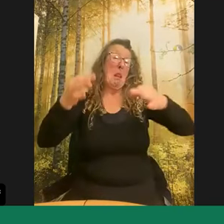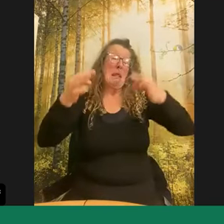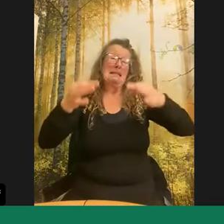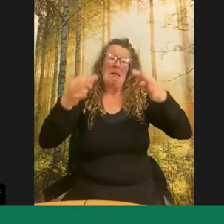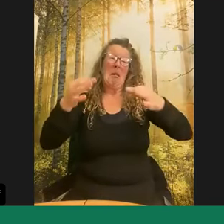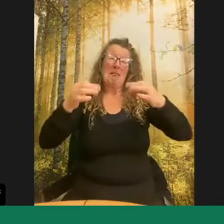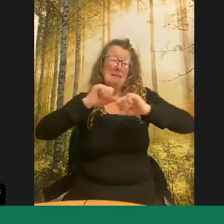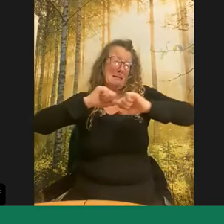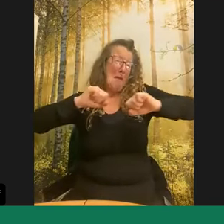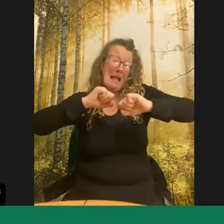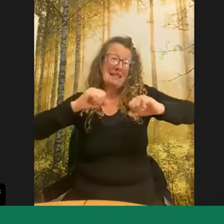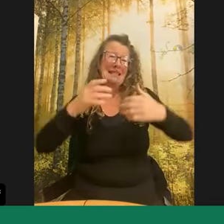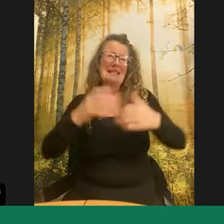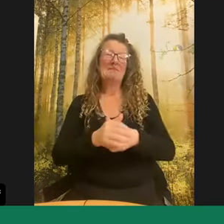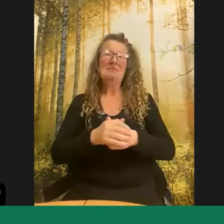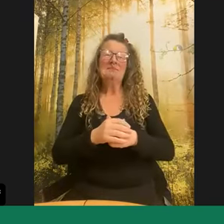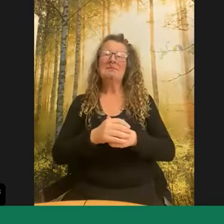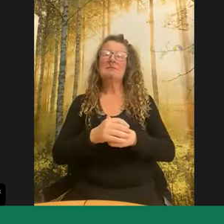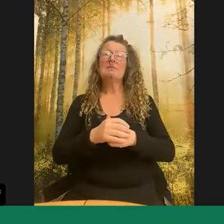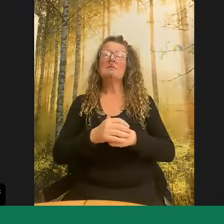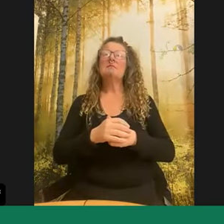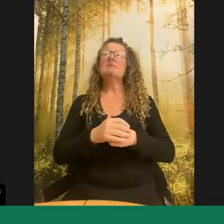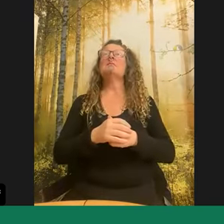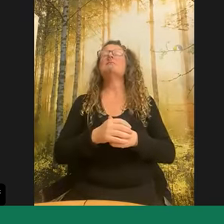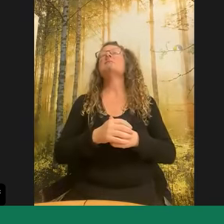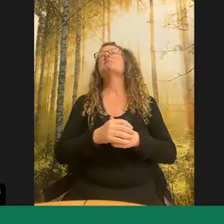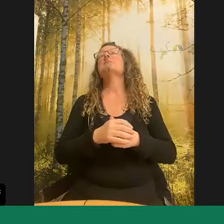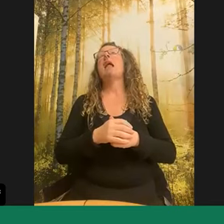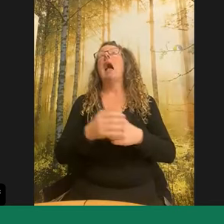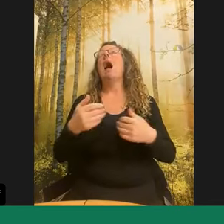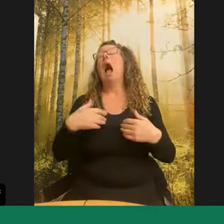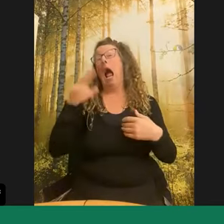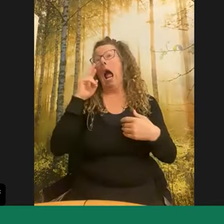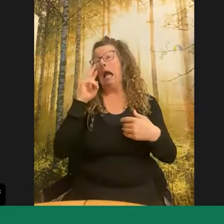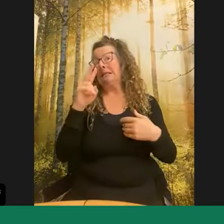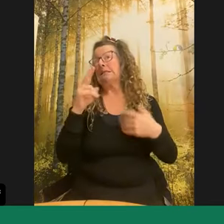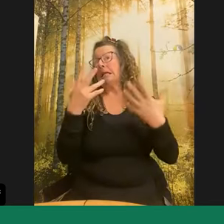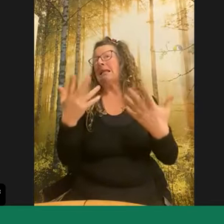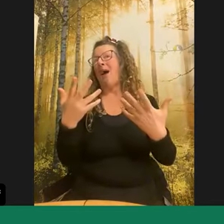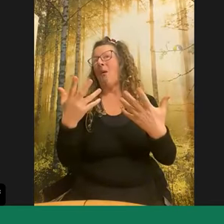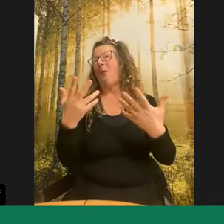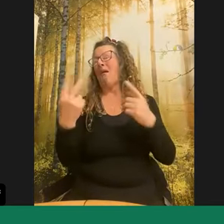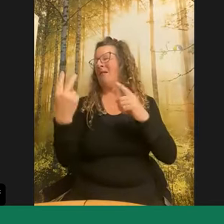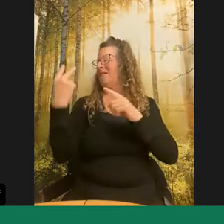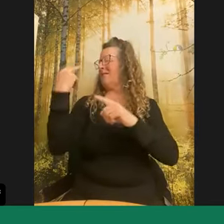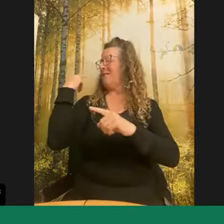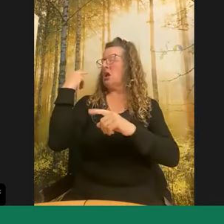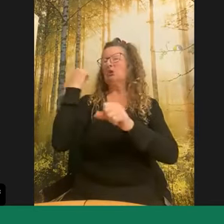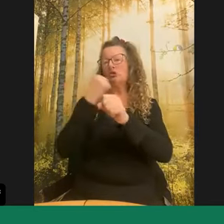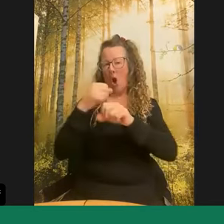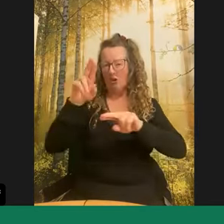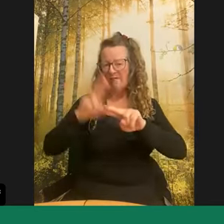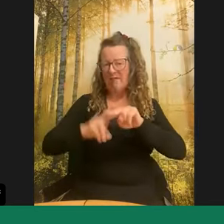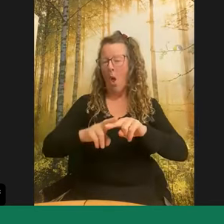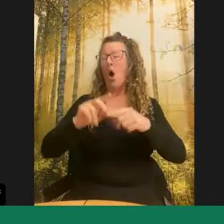so I'm seeing now, with the wake of in the wake of George Floyd and in the wake of the Black Lives Matter movement, I'm seeing